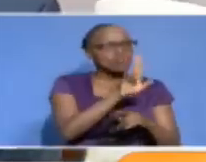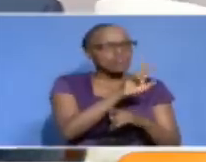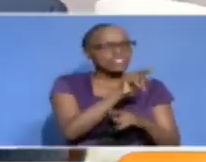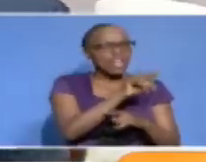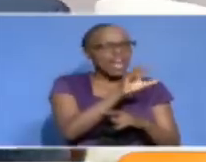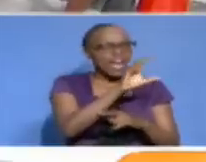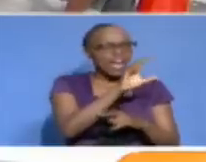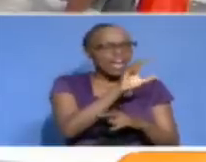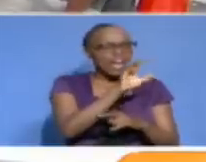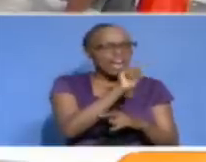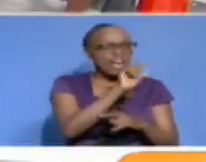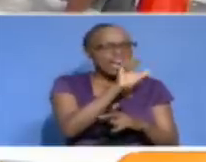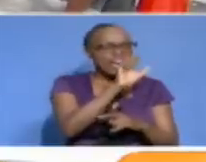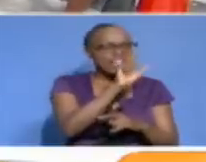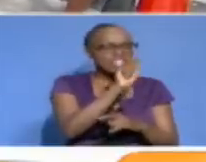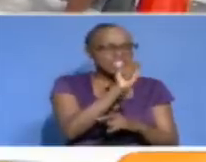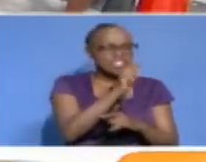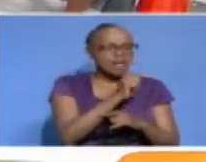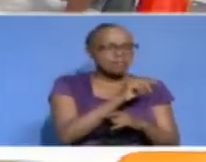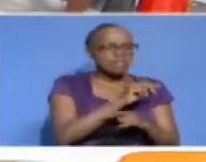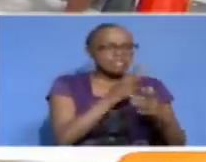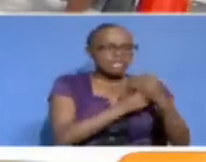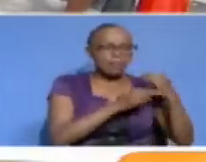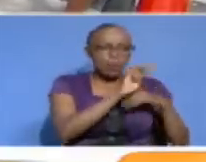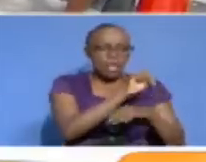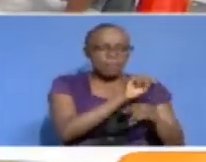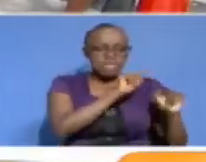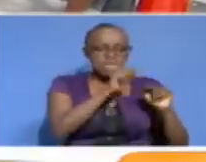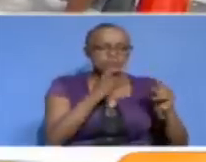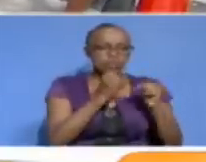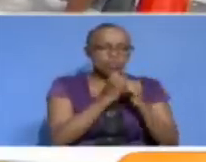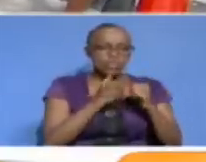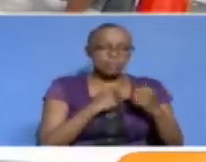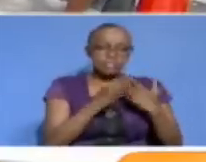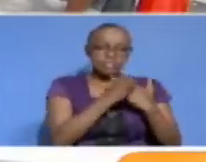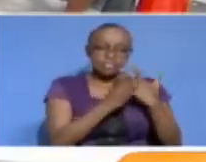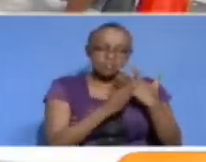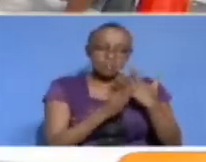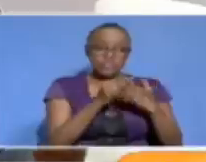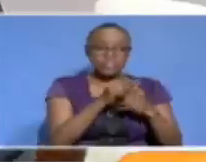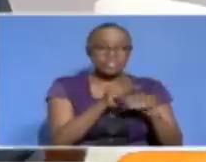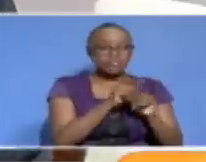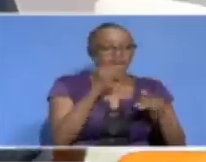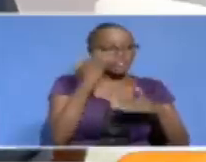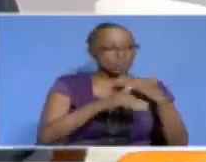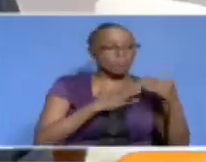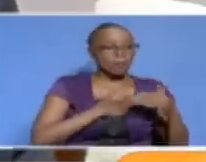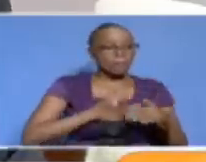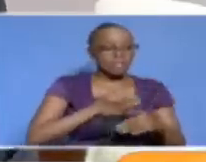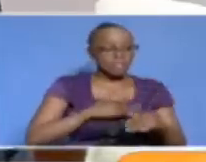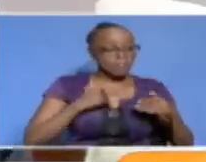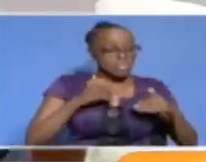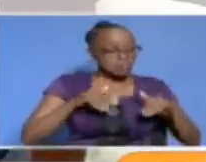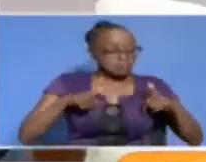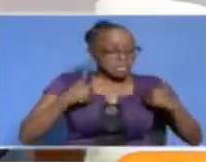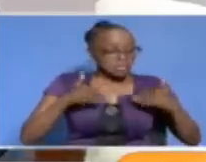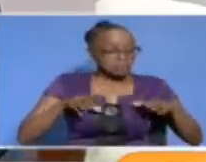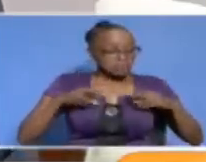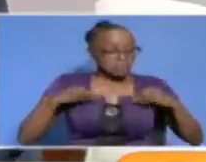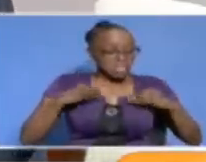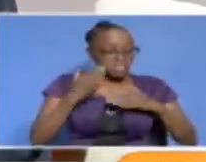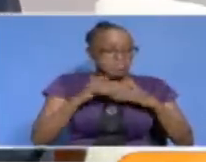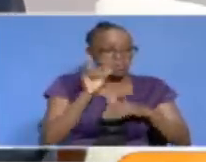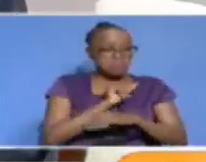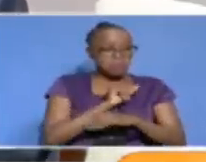Caltex bwanake alikufa mandevu naitwa nani double M. They came to see me. Sonko is premature. This thing stop it, and I stopped it.